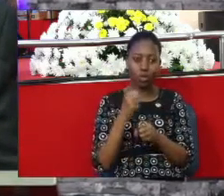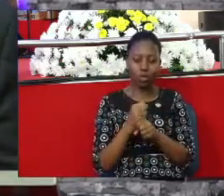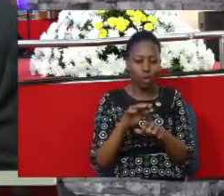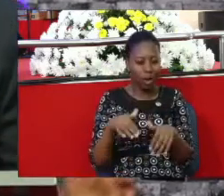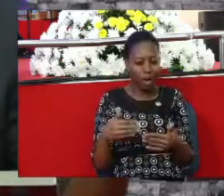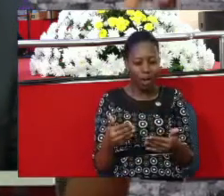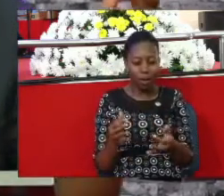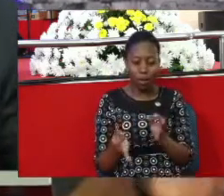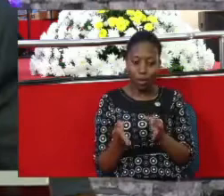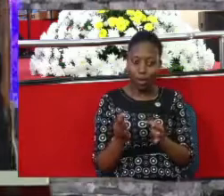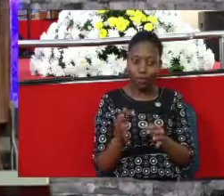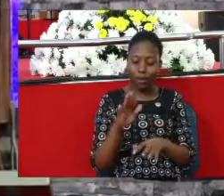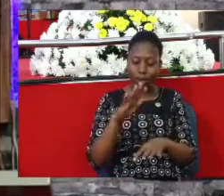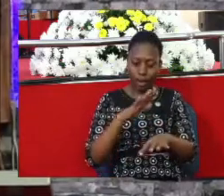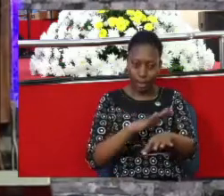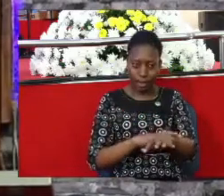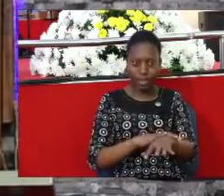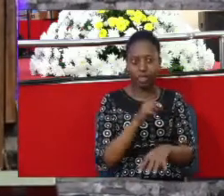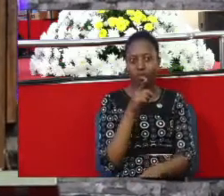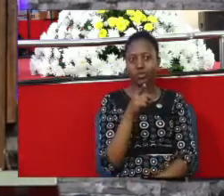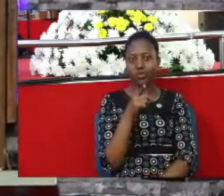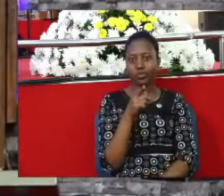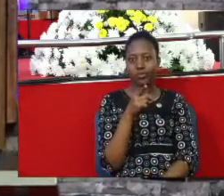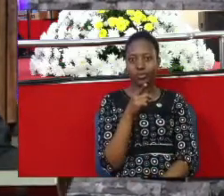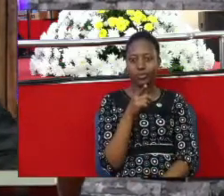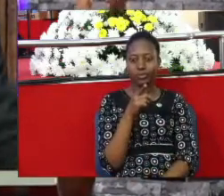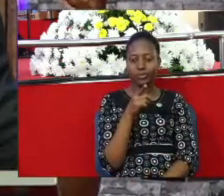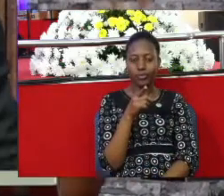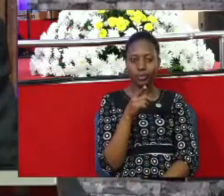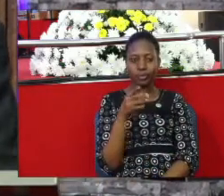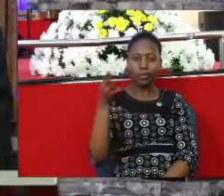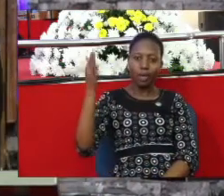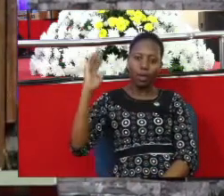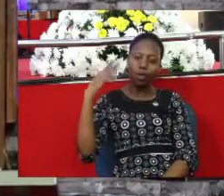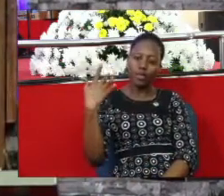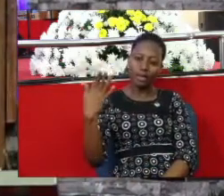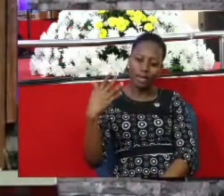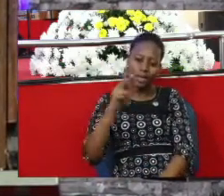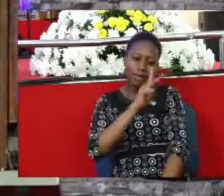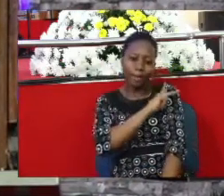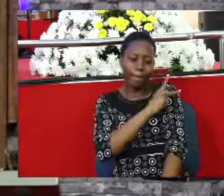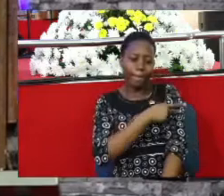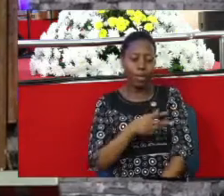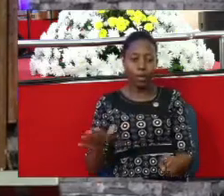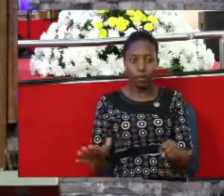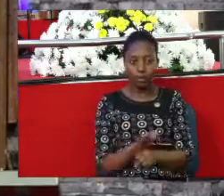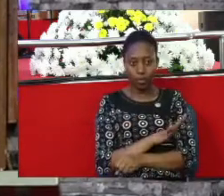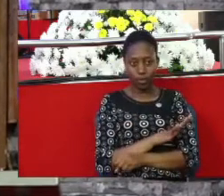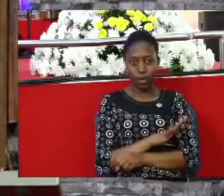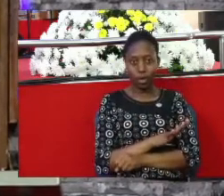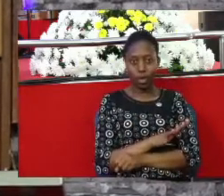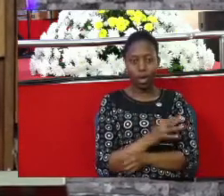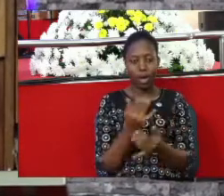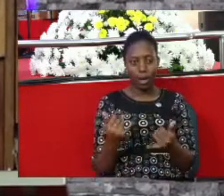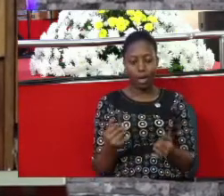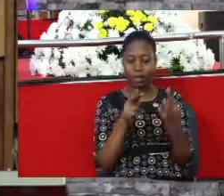you. God, lay your hand upon me. God's hand is God's power of divine intervention. So when it is upon you, you